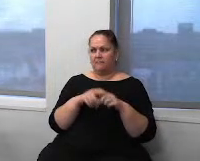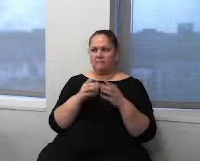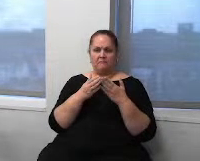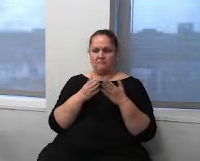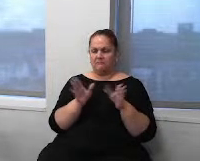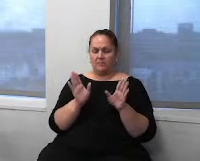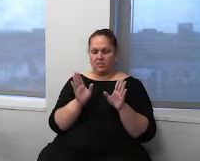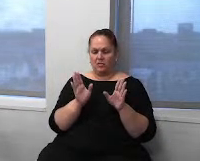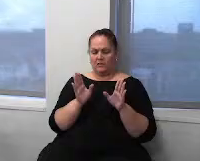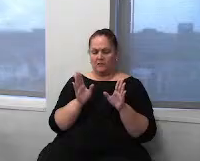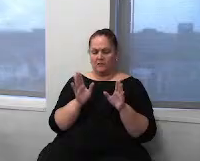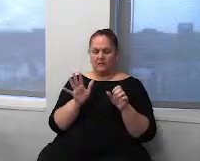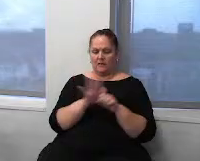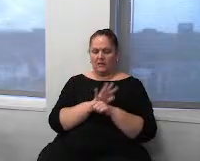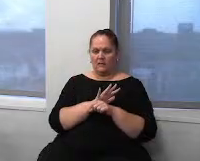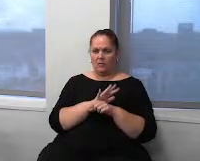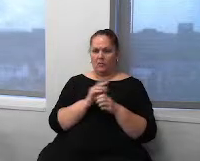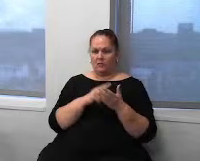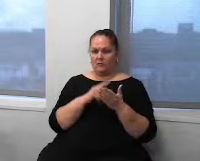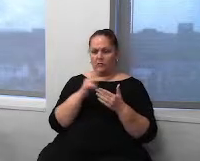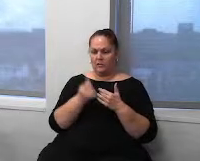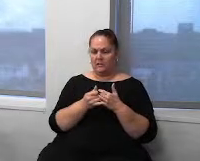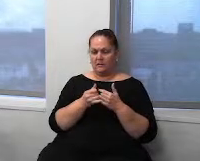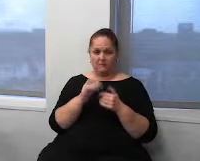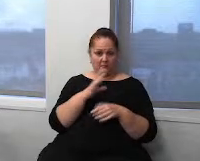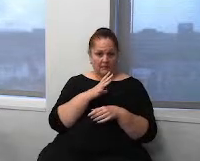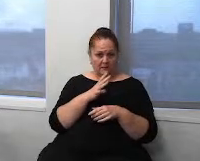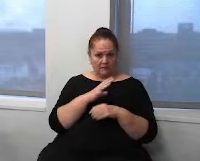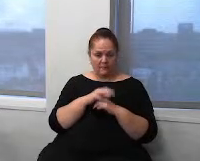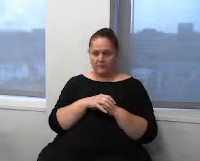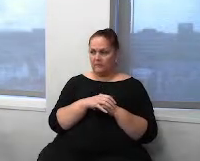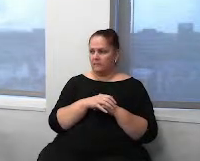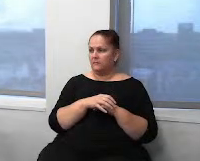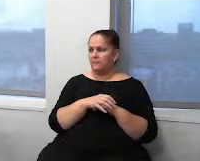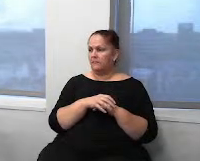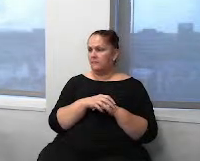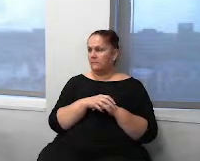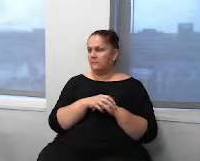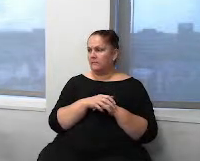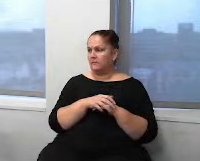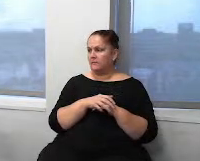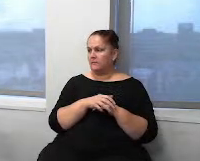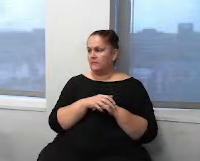reliability generally across its entire capital projects portfolio. Is that okay?